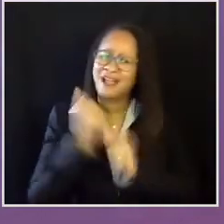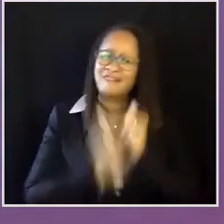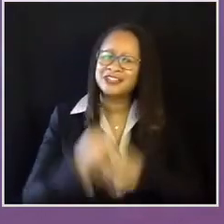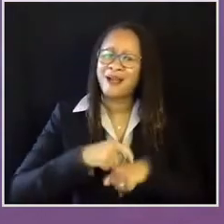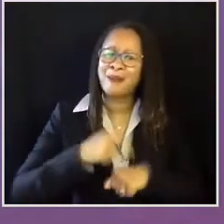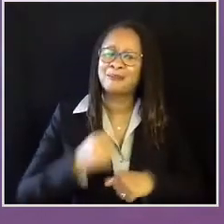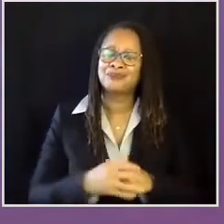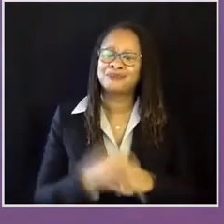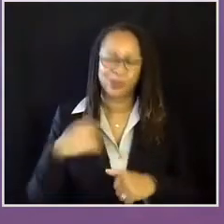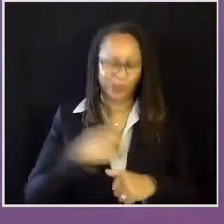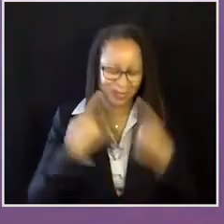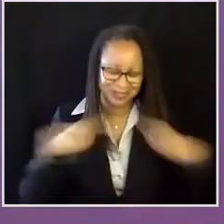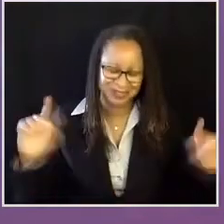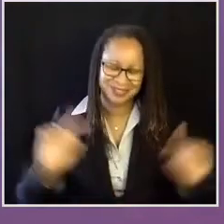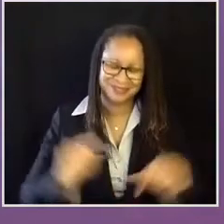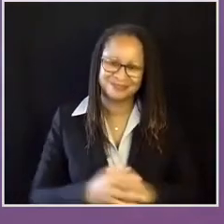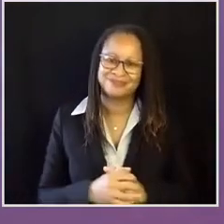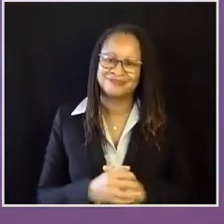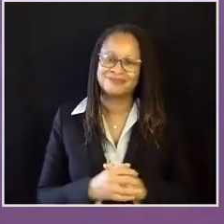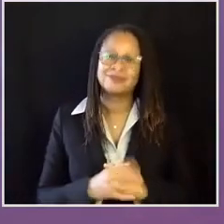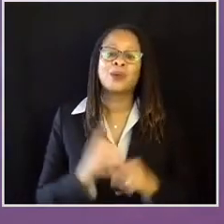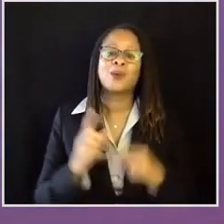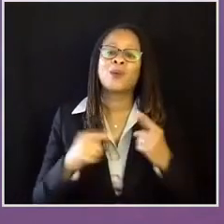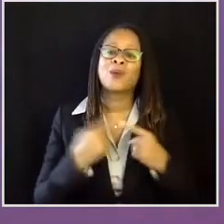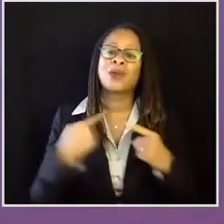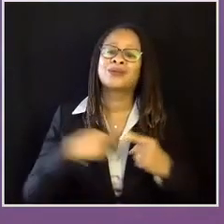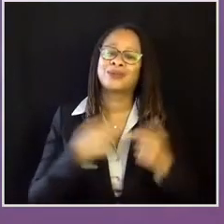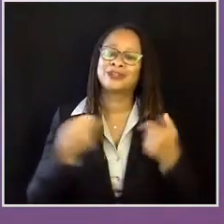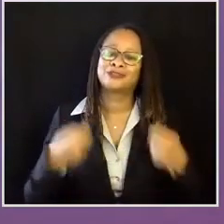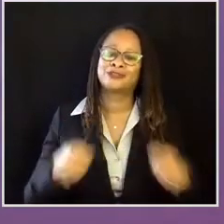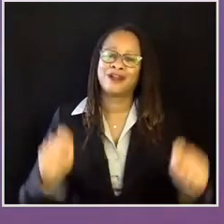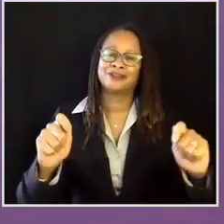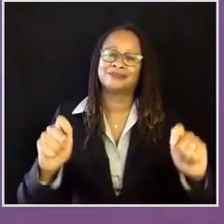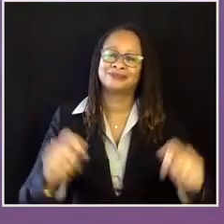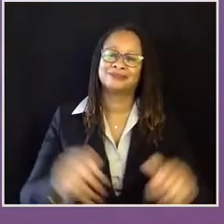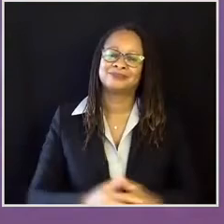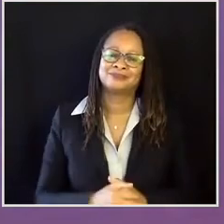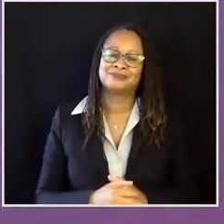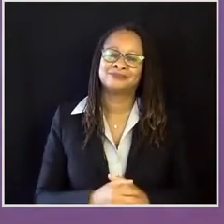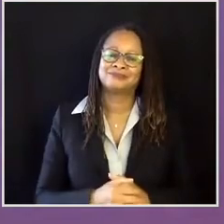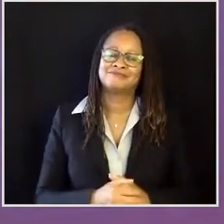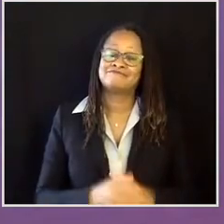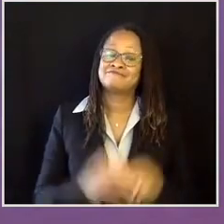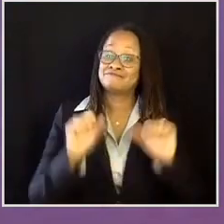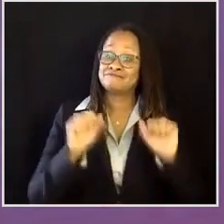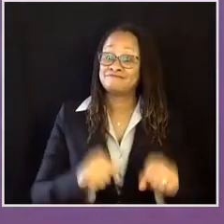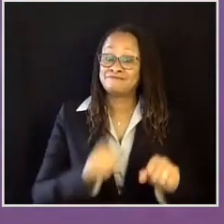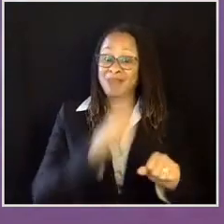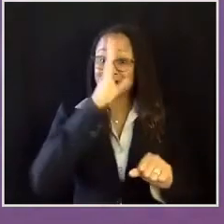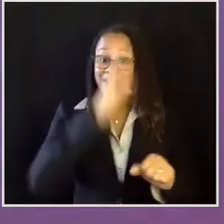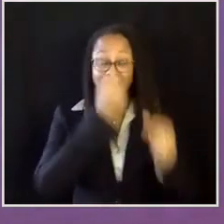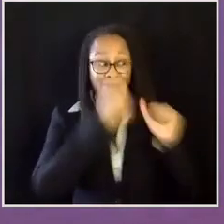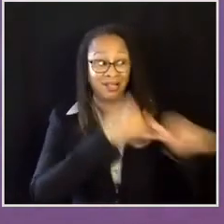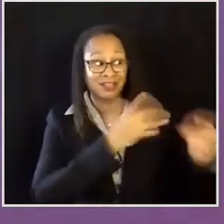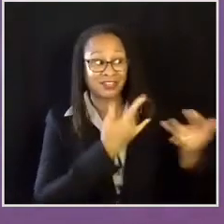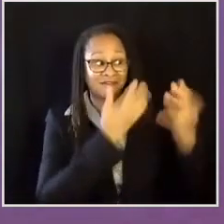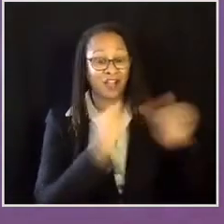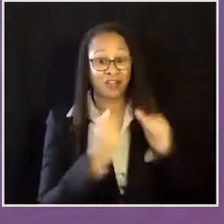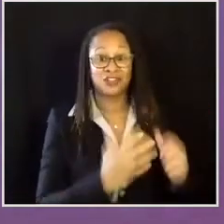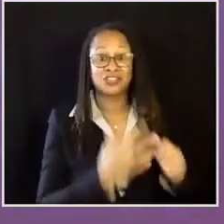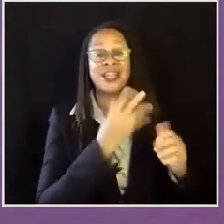we succeed when we try. May God bless our firefighters and keep them safe and our first